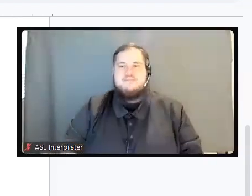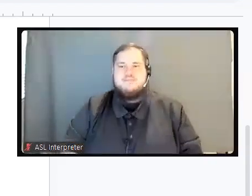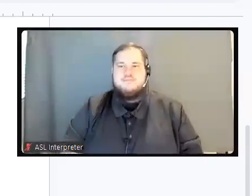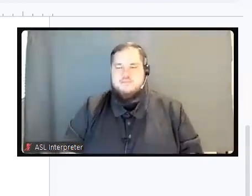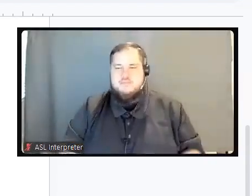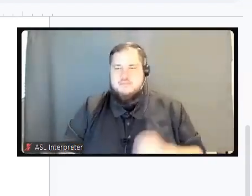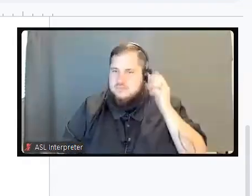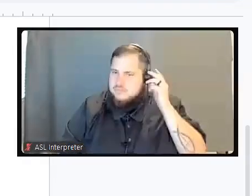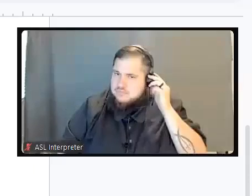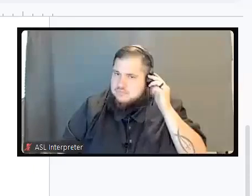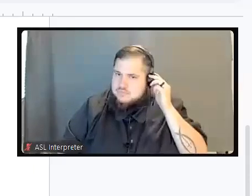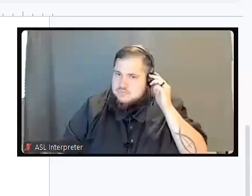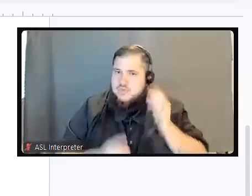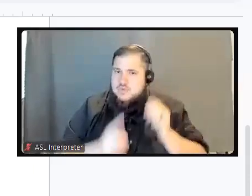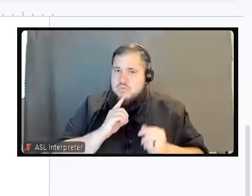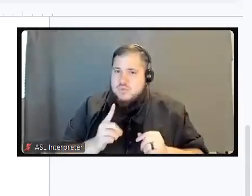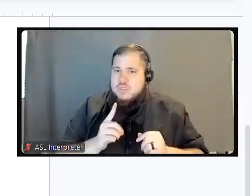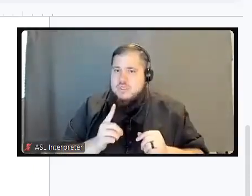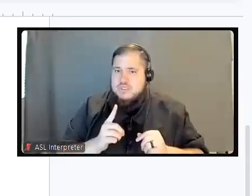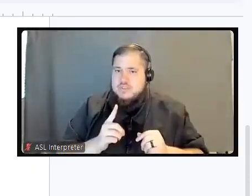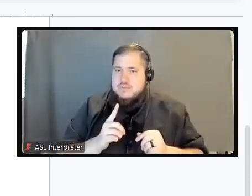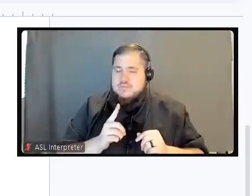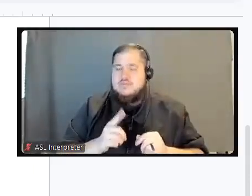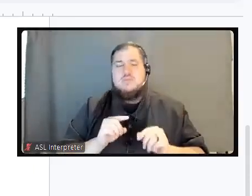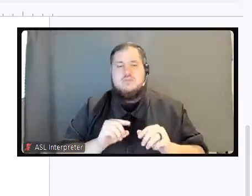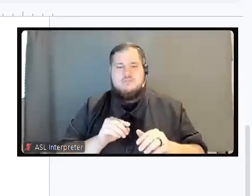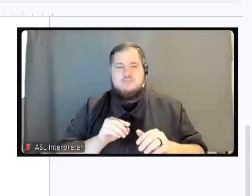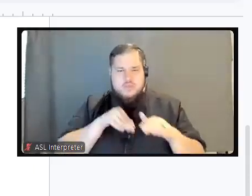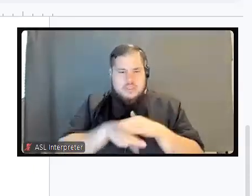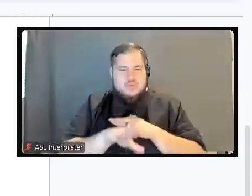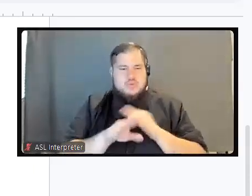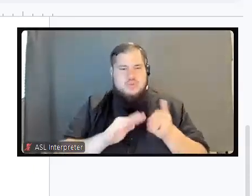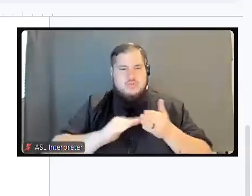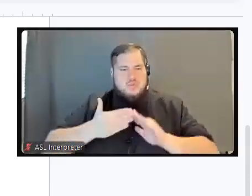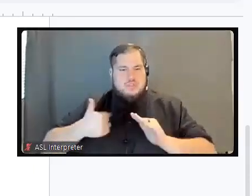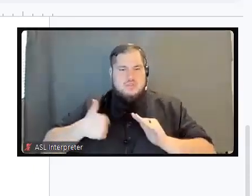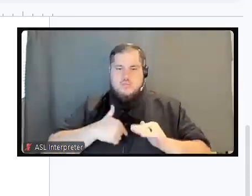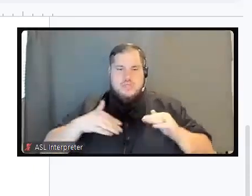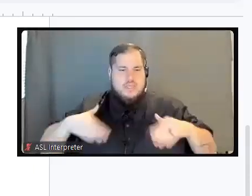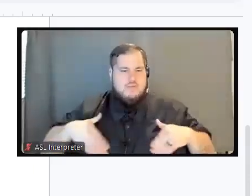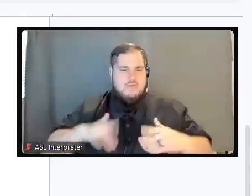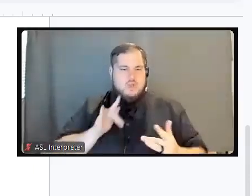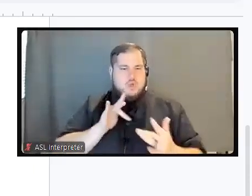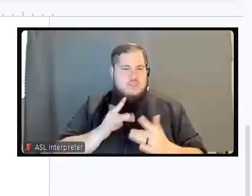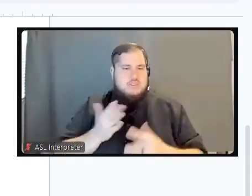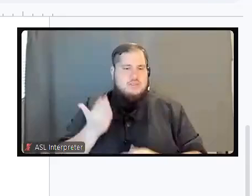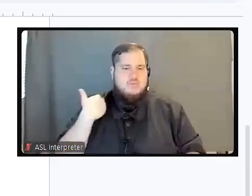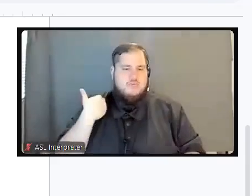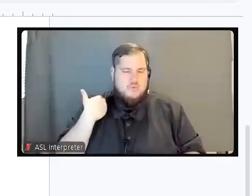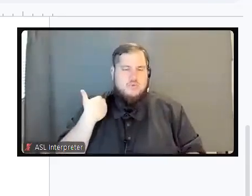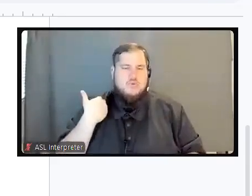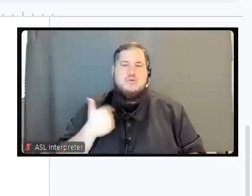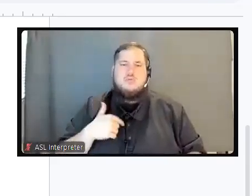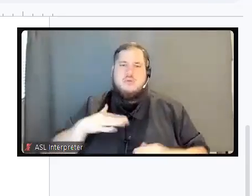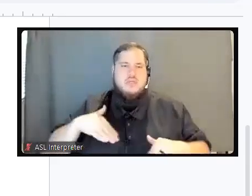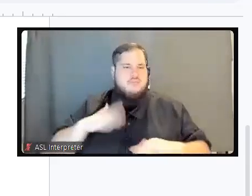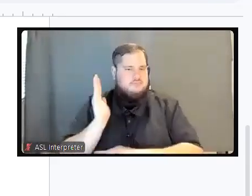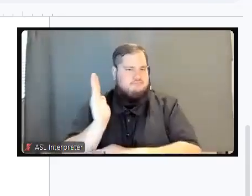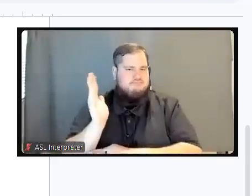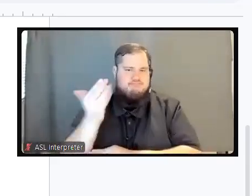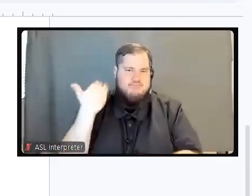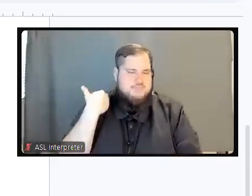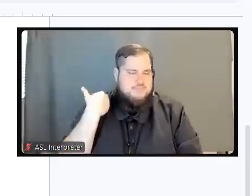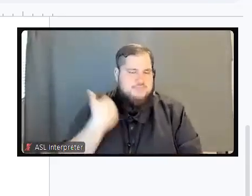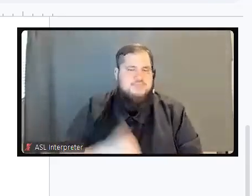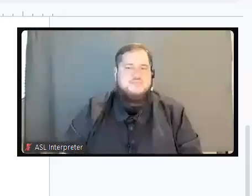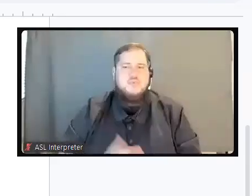council, really getting out into communities that we haven't contacted before, haven't had representation before. We are